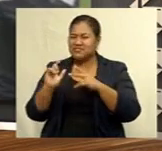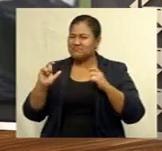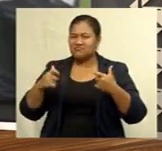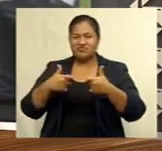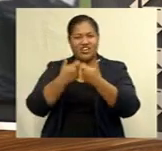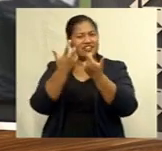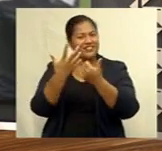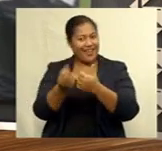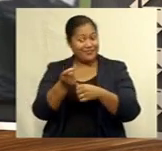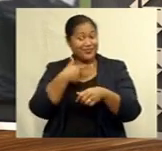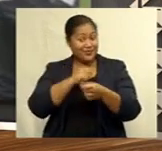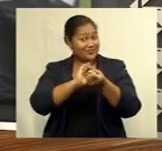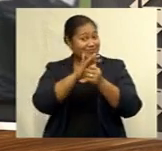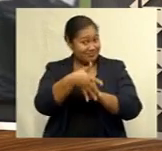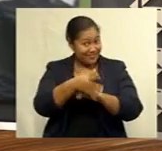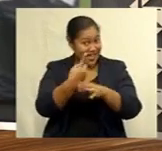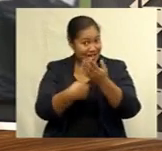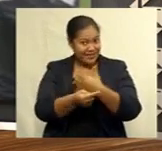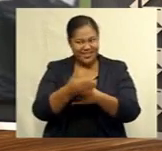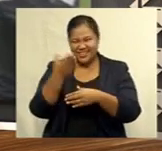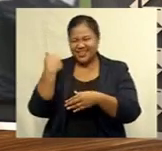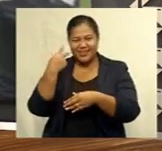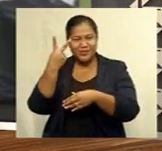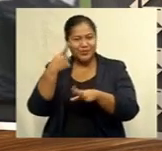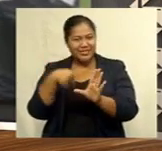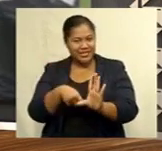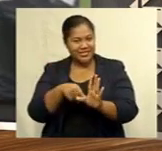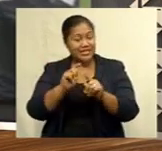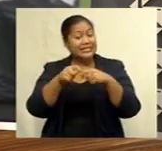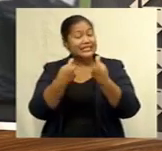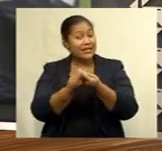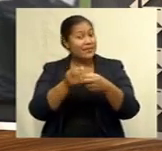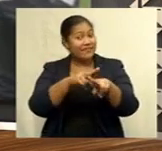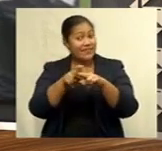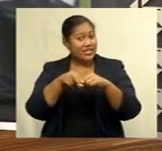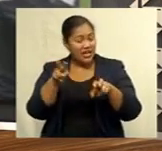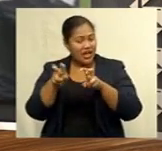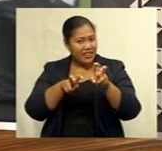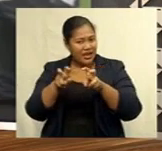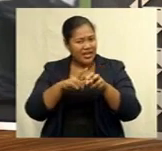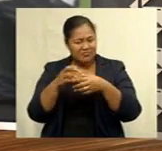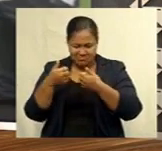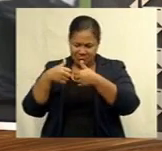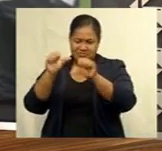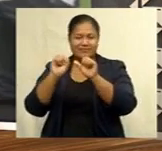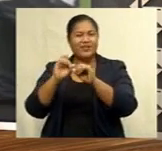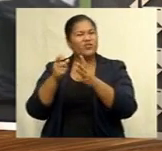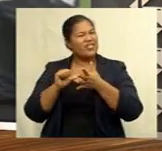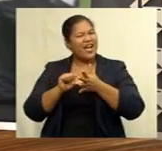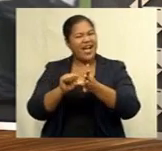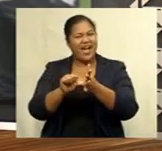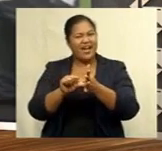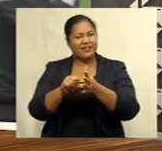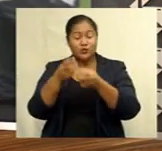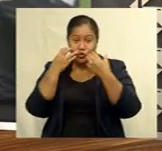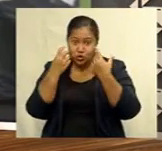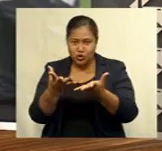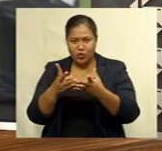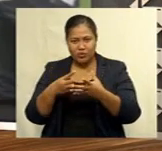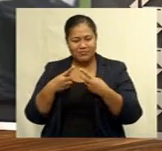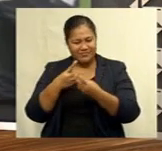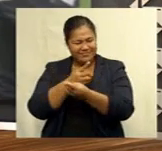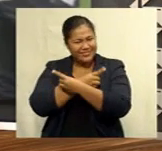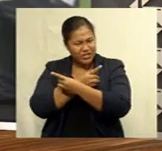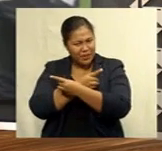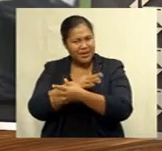brought about by COVID-19 in the last 2 years, Team Fiji athletes persevered through the hardships, reflecting their determination